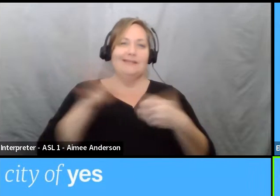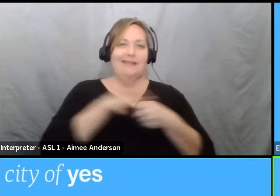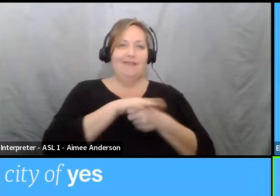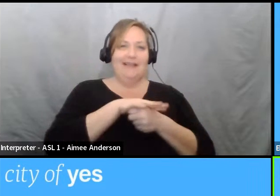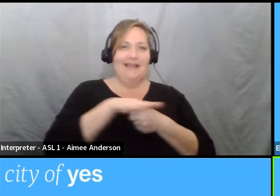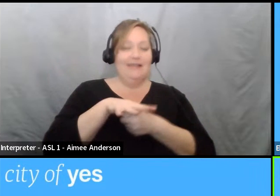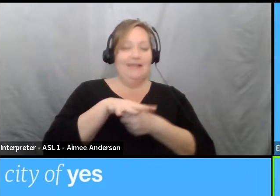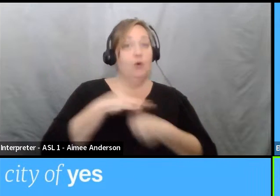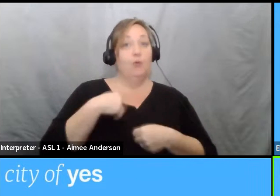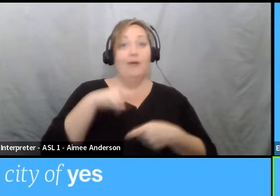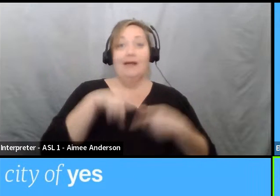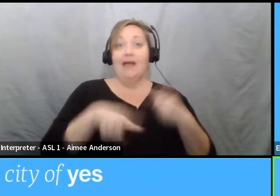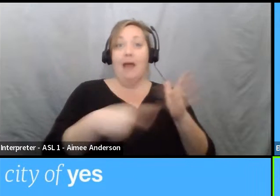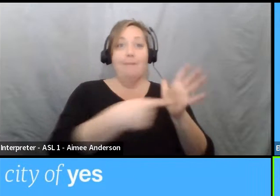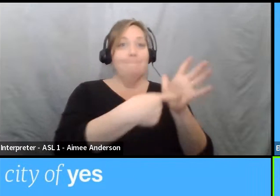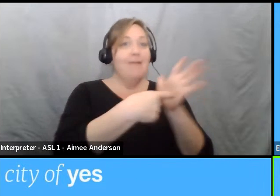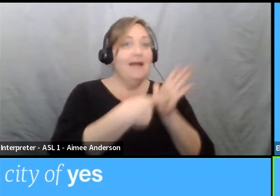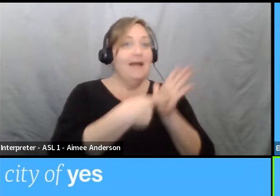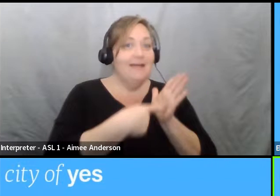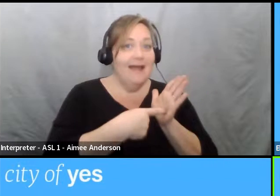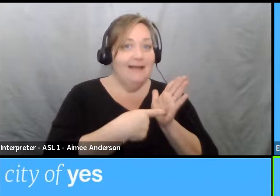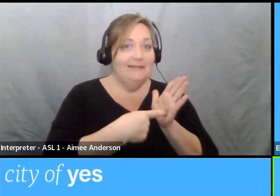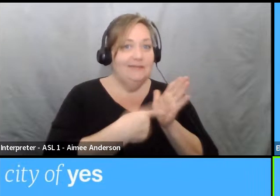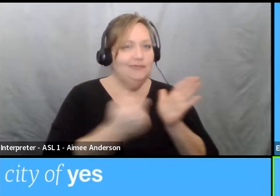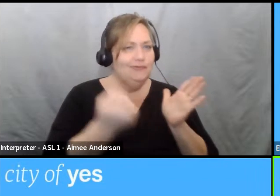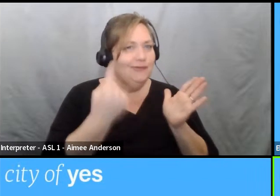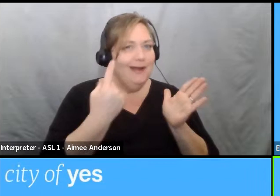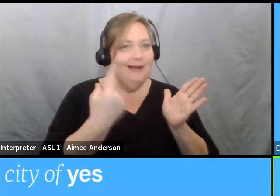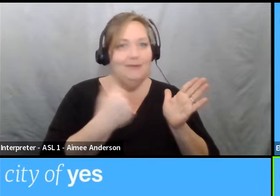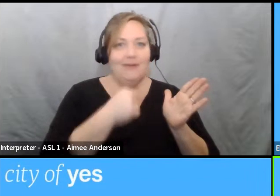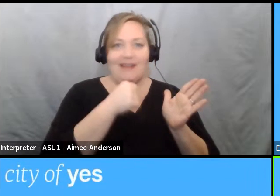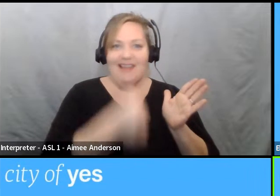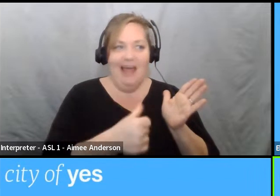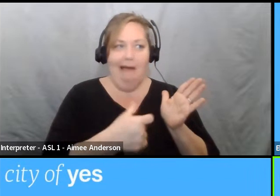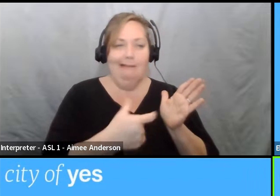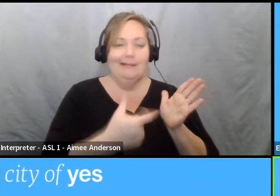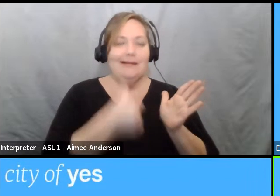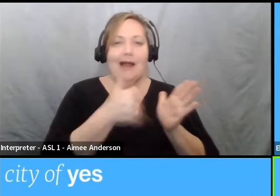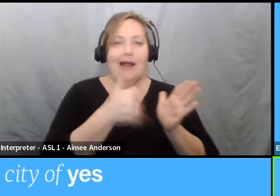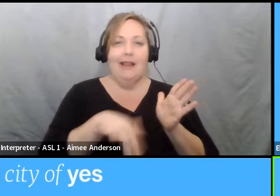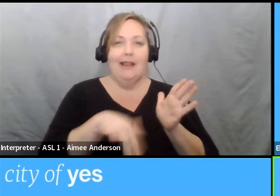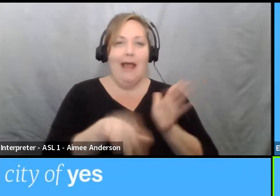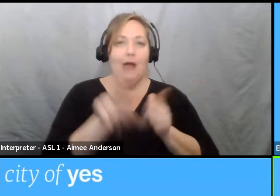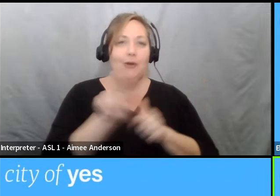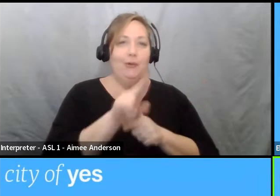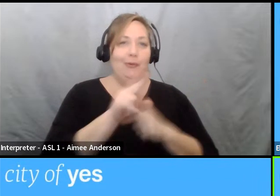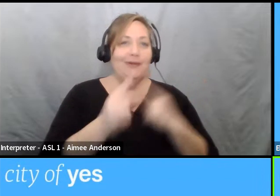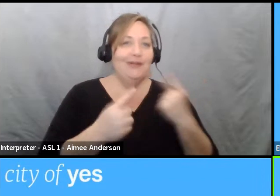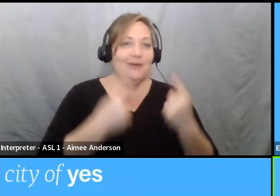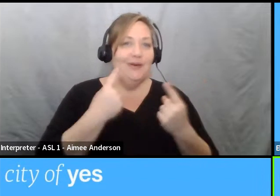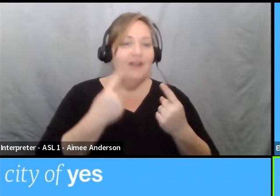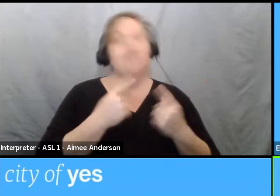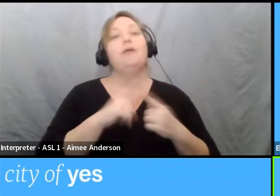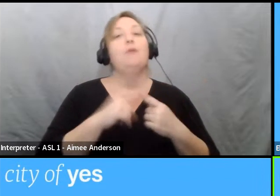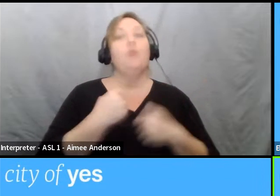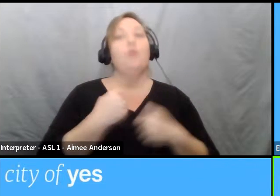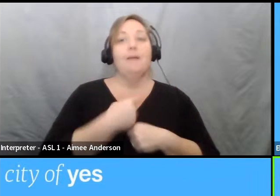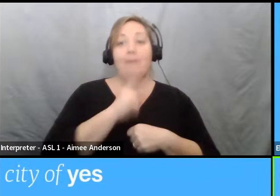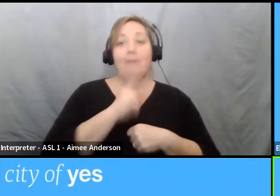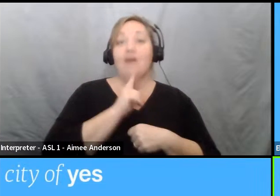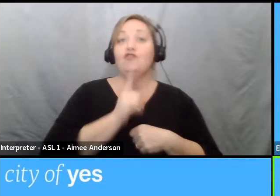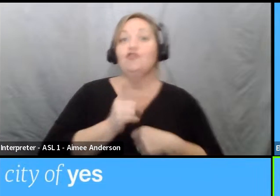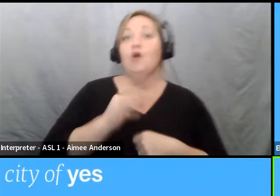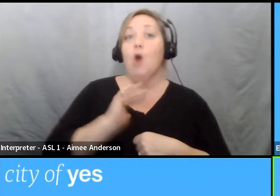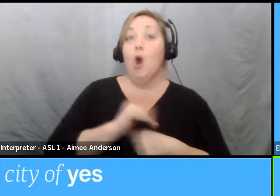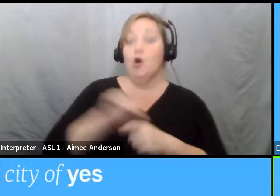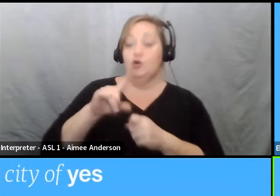we can't mandate ownership versus rental. That's not a land use consideration, but we can make sure that our